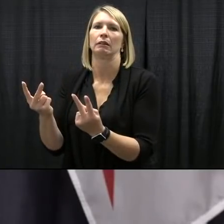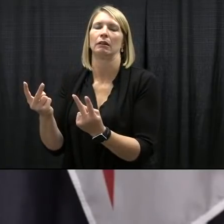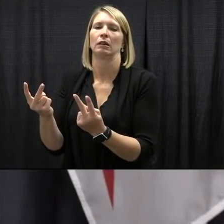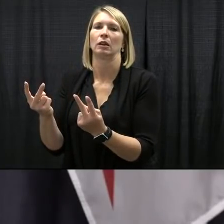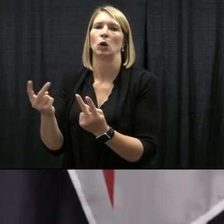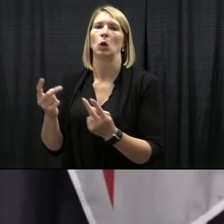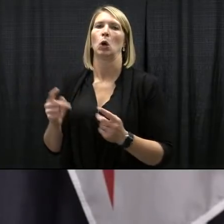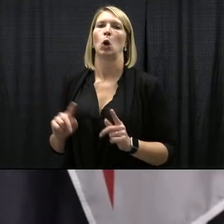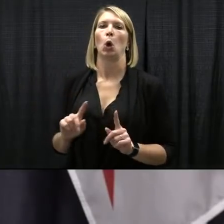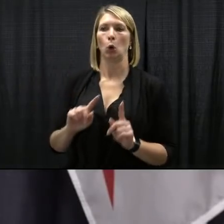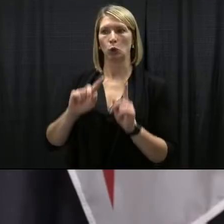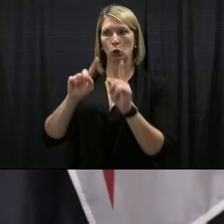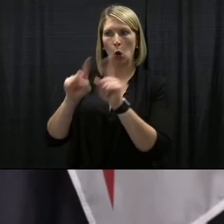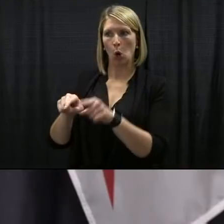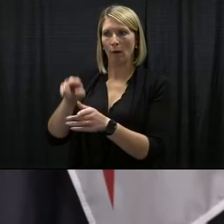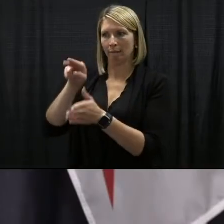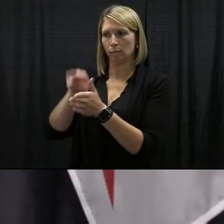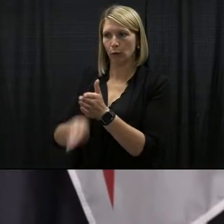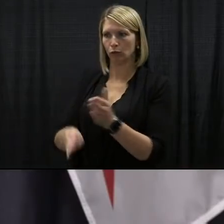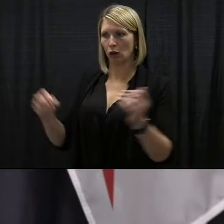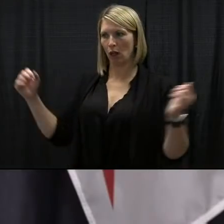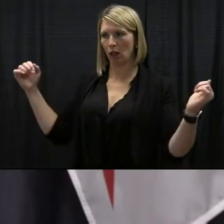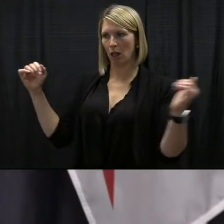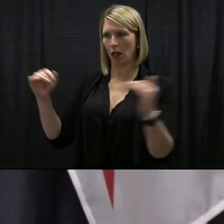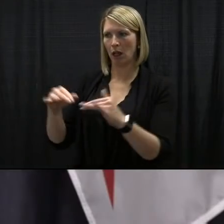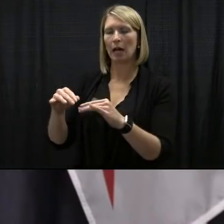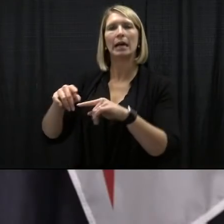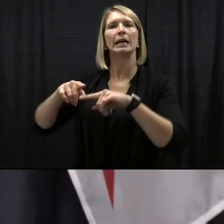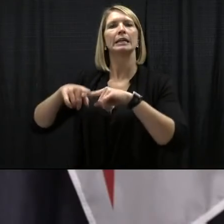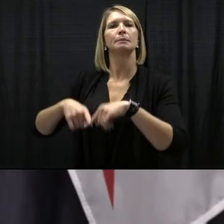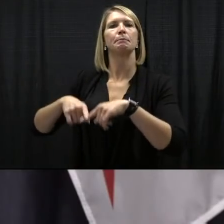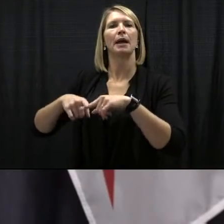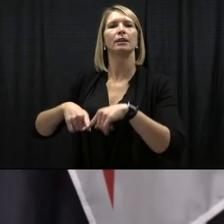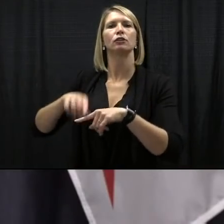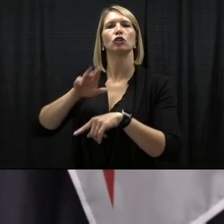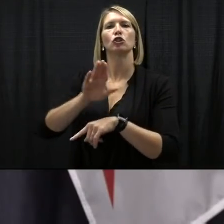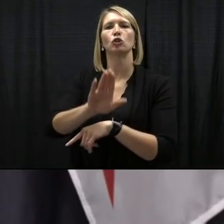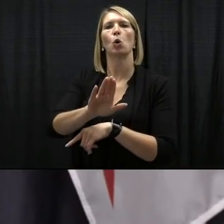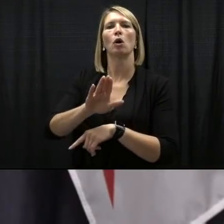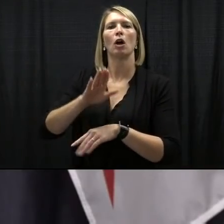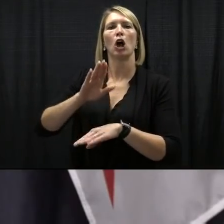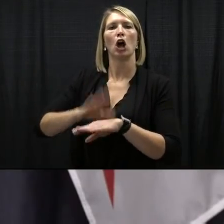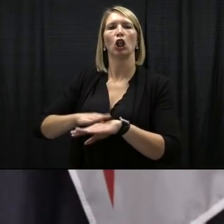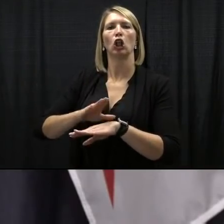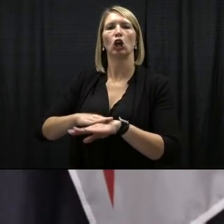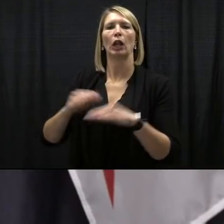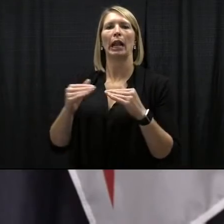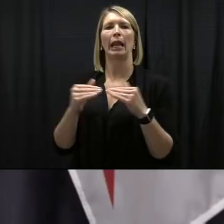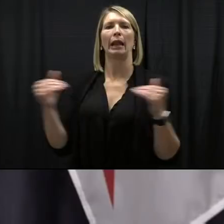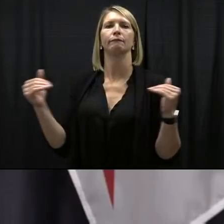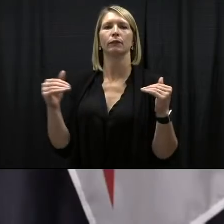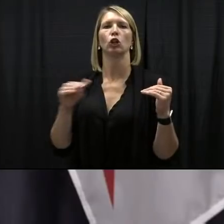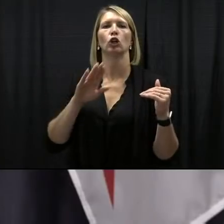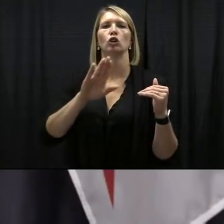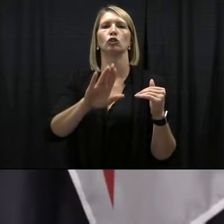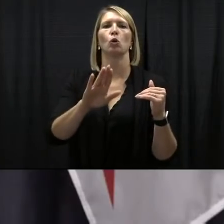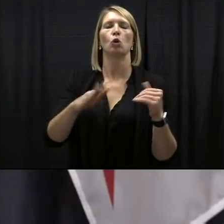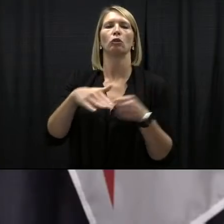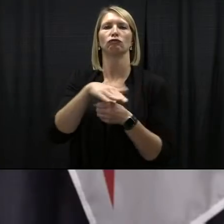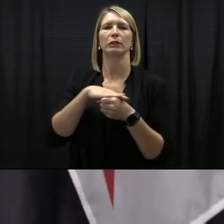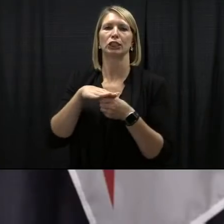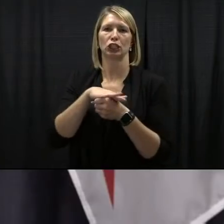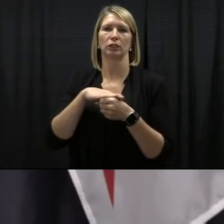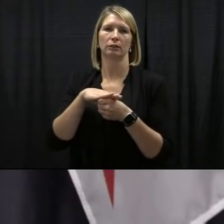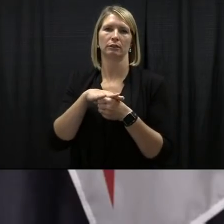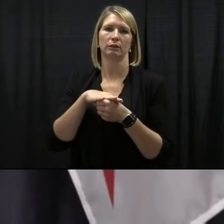funeral was very much dependent on the alert level in your area. I think given the